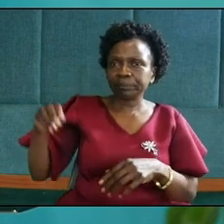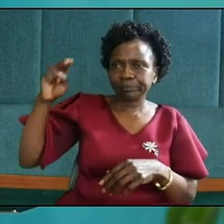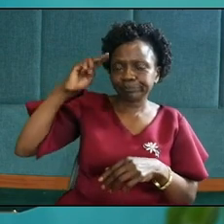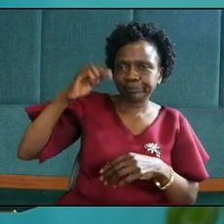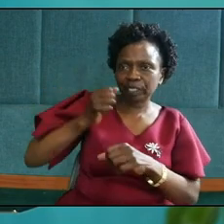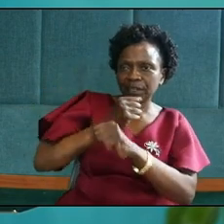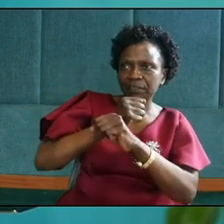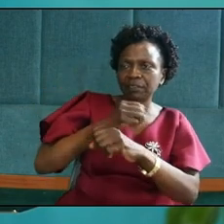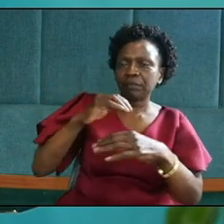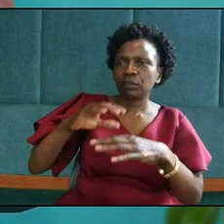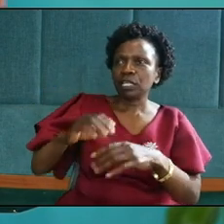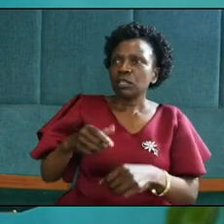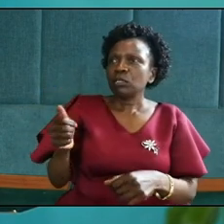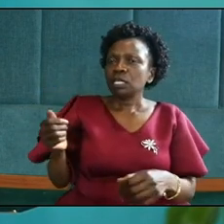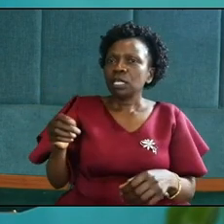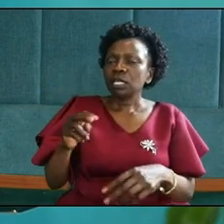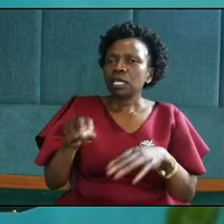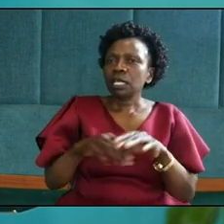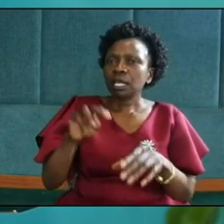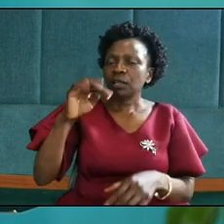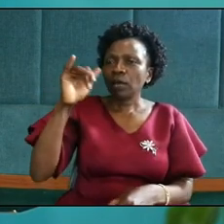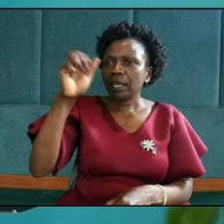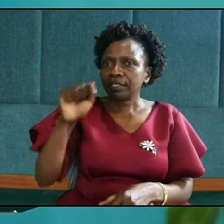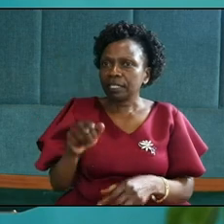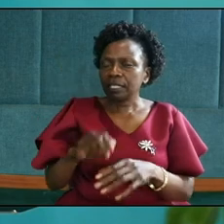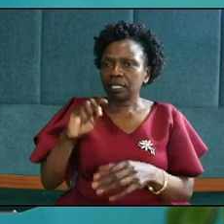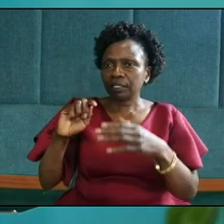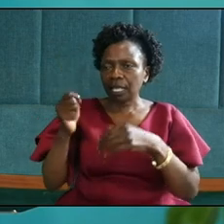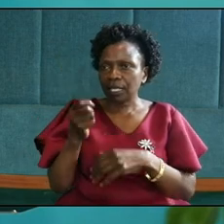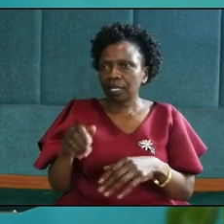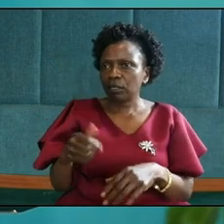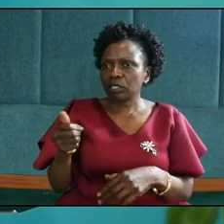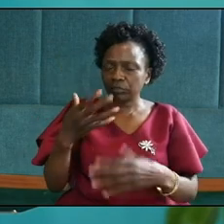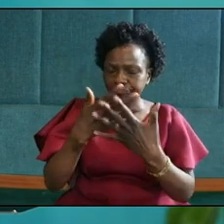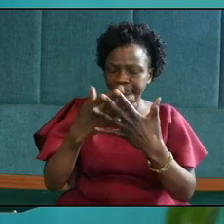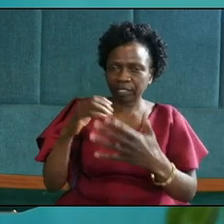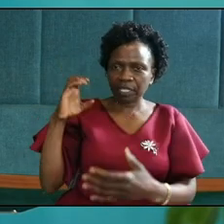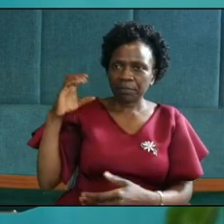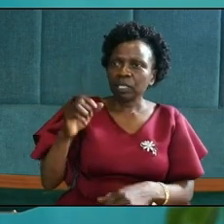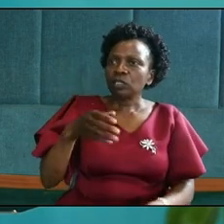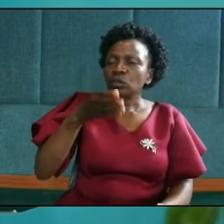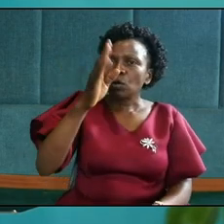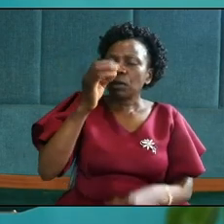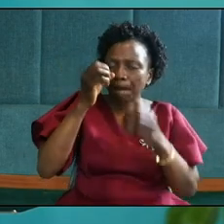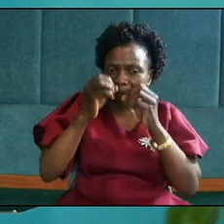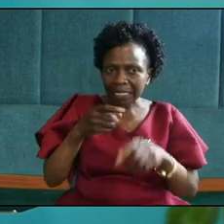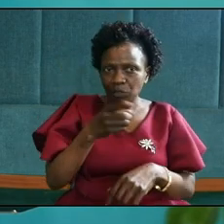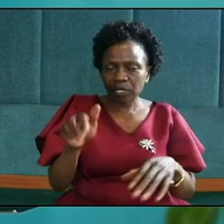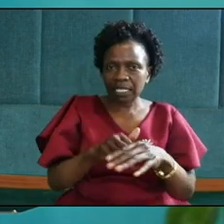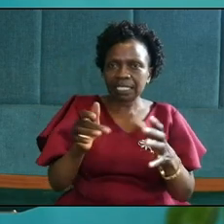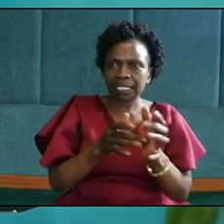Kenya Defense Forces, those in NYS in Kenya, and those in prison chaplaincy. God bless you